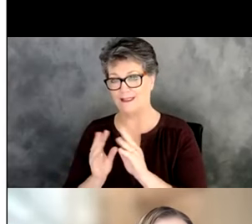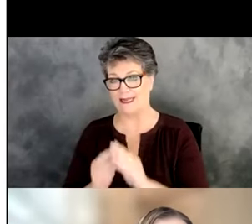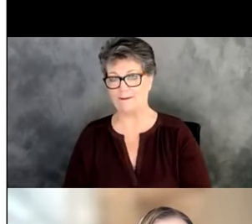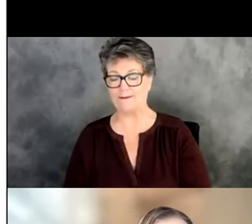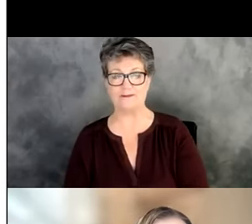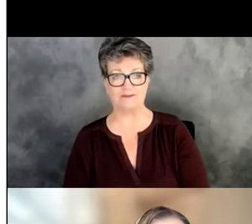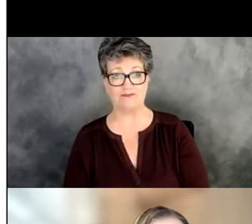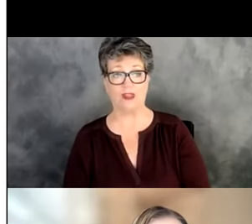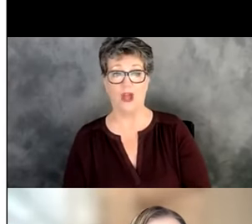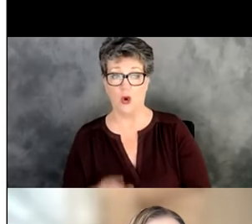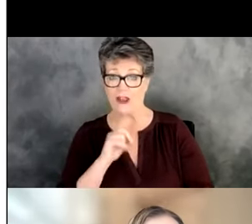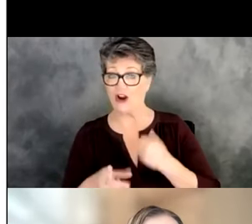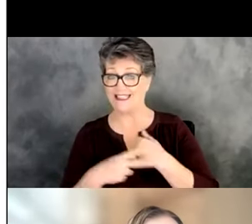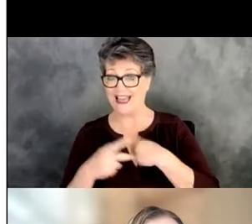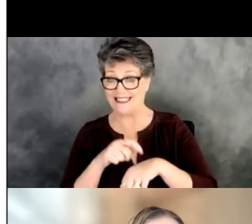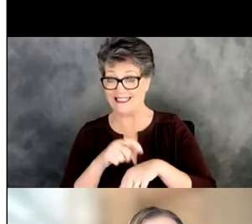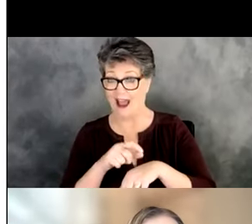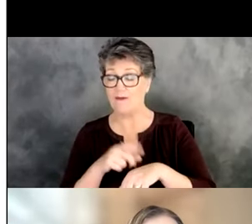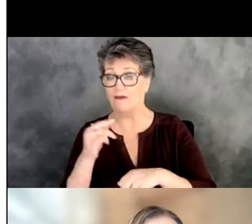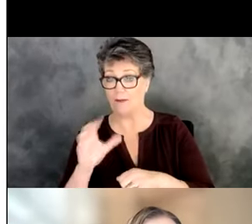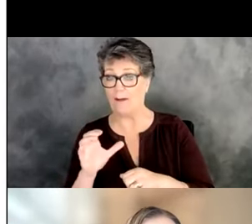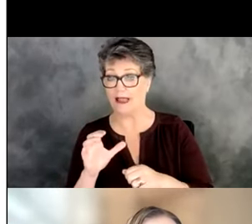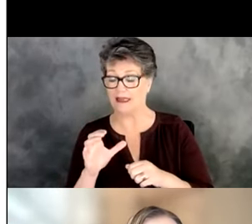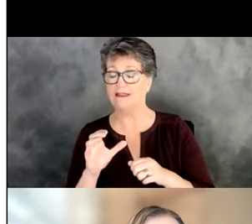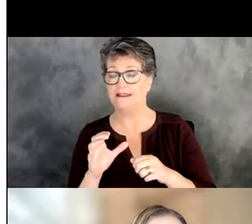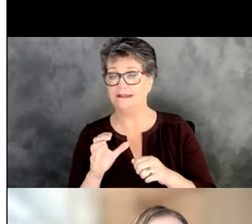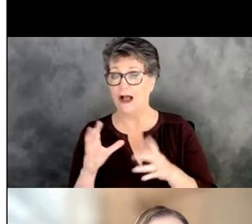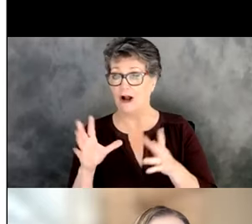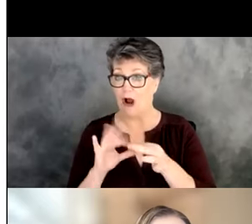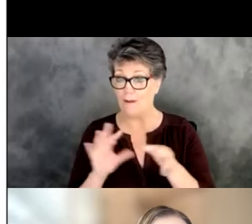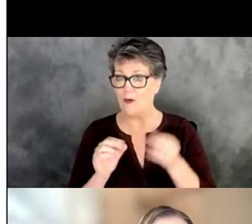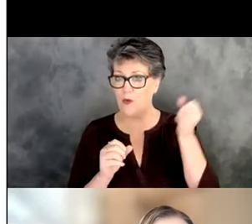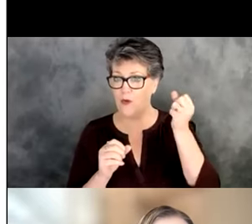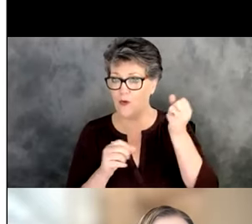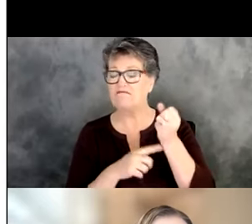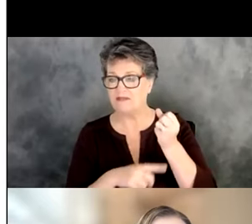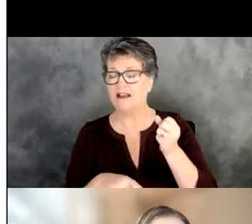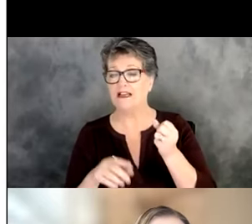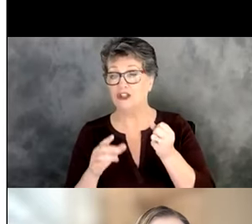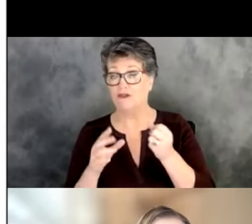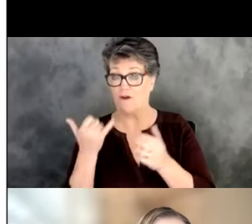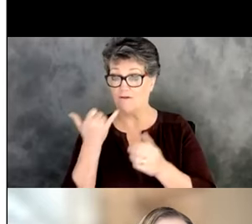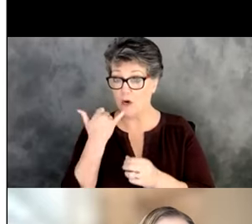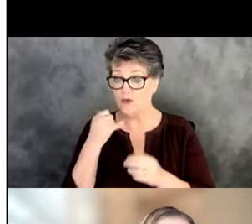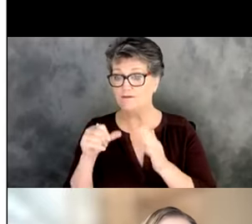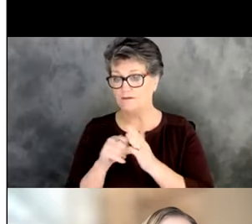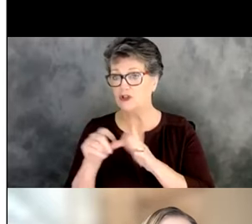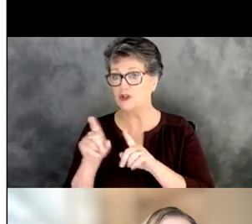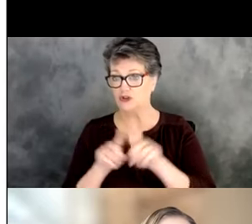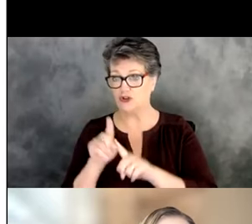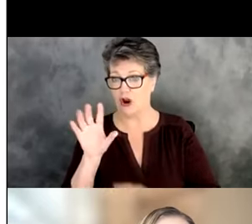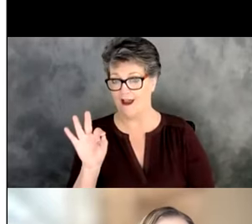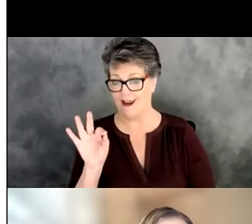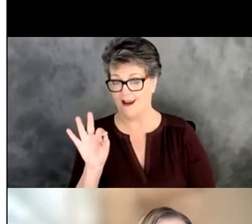We are saving time for public comment. If you're joining us by phone, you can press *9 on your dial pad